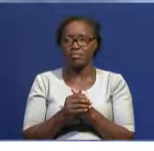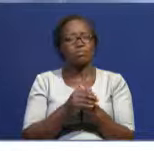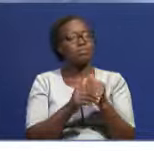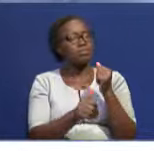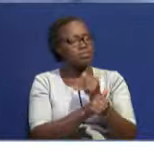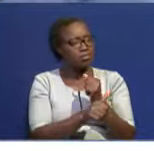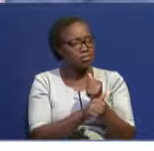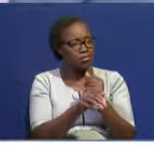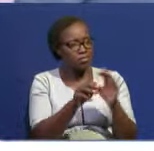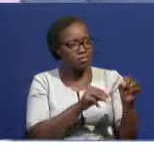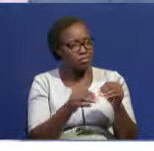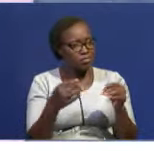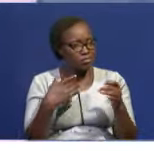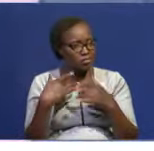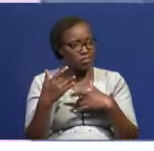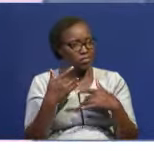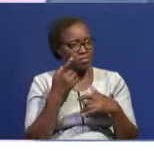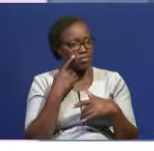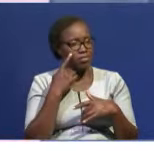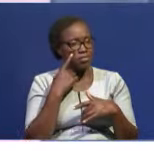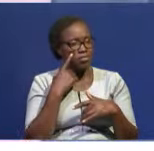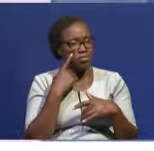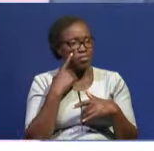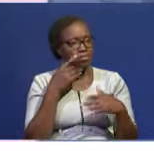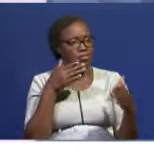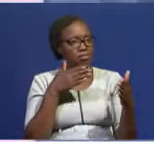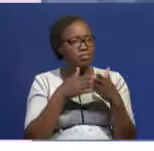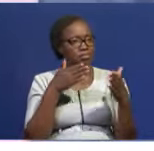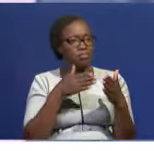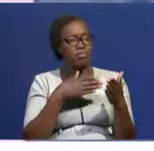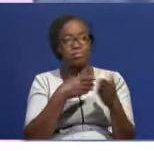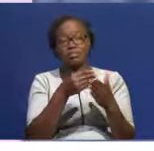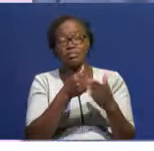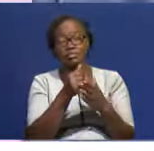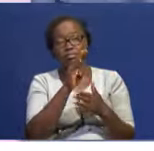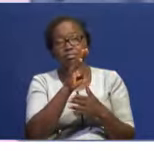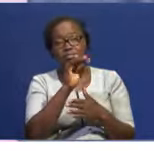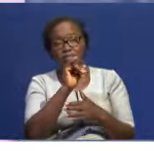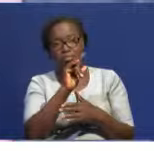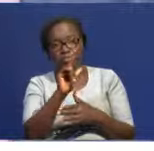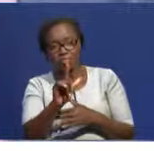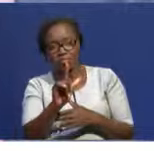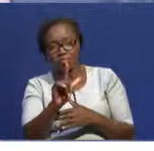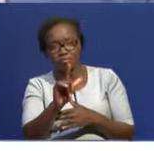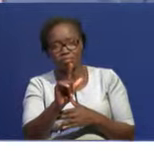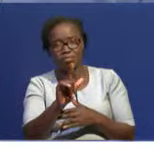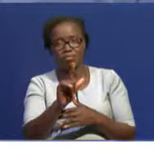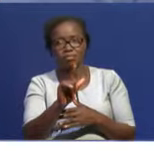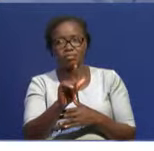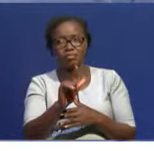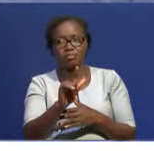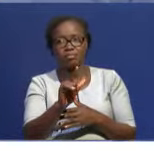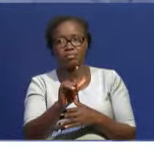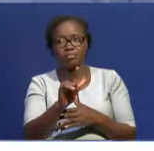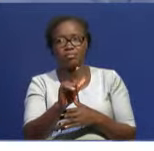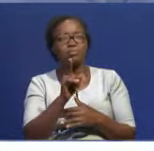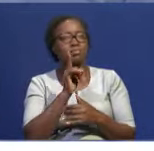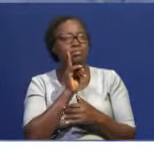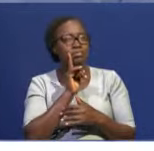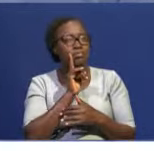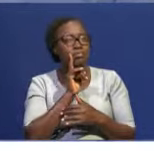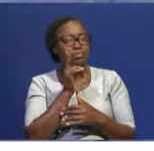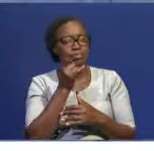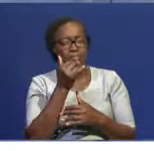disaster management is concerned, we have seen the anti-finance bill schedule, so to speak. Yeah. So tomorrow